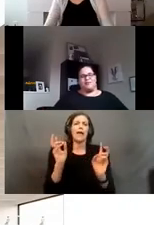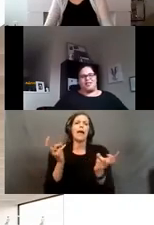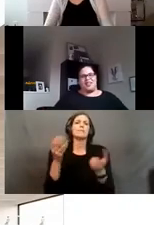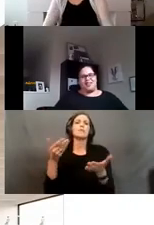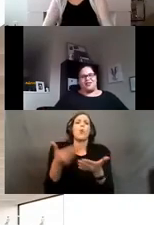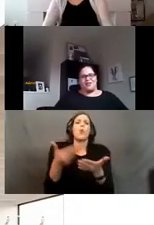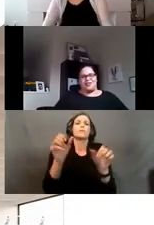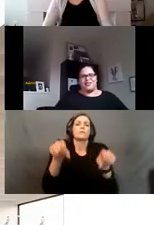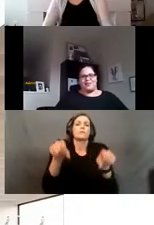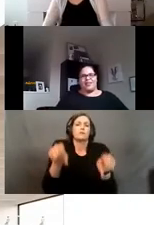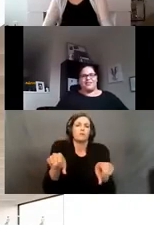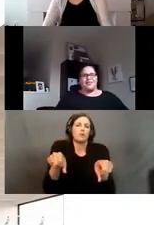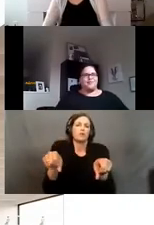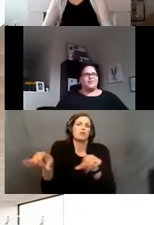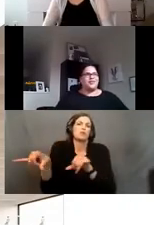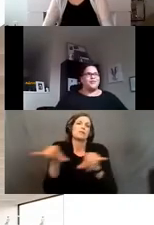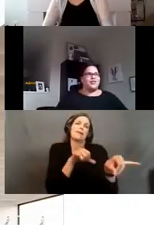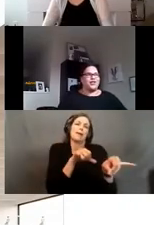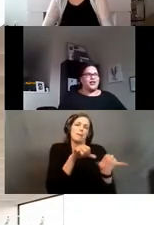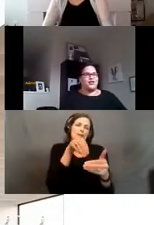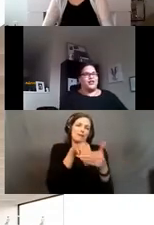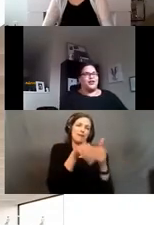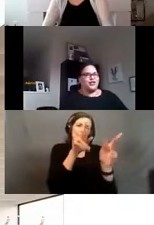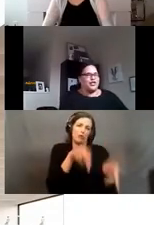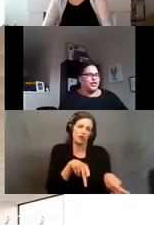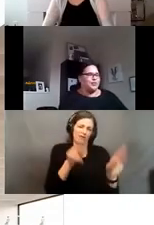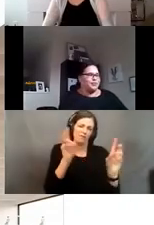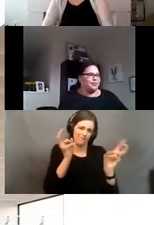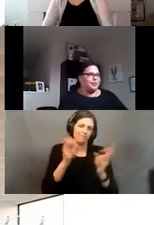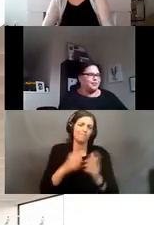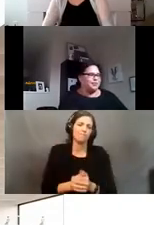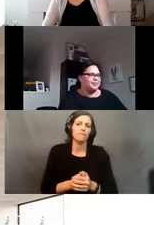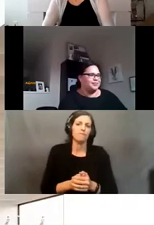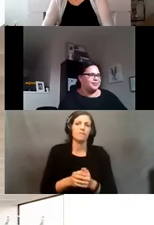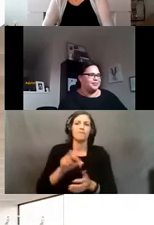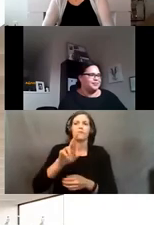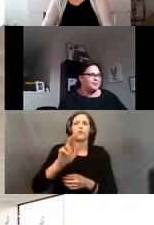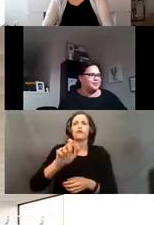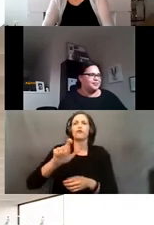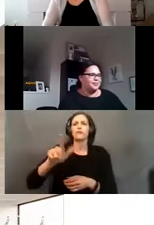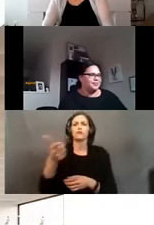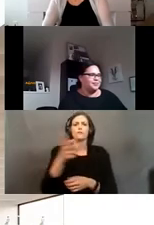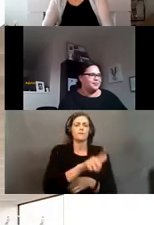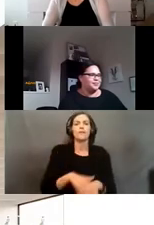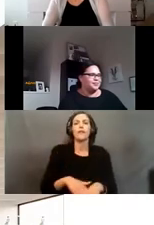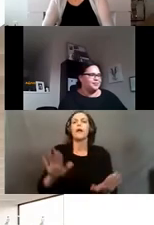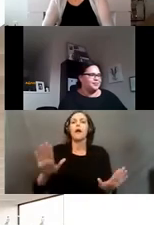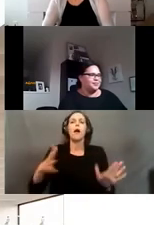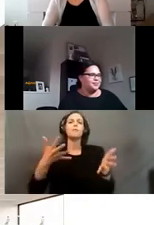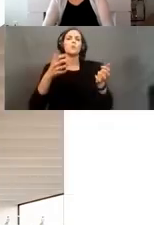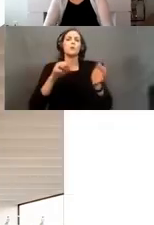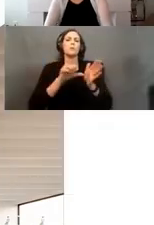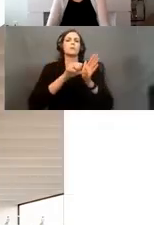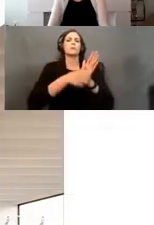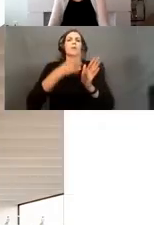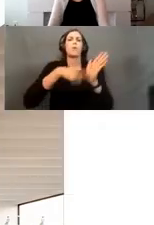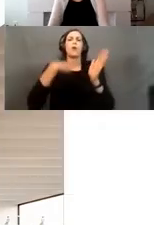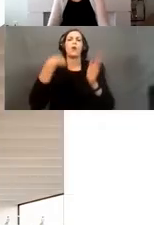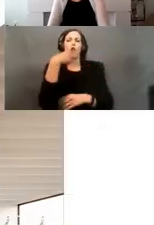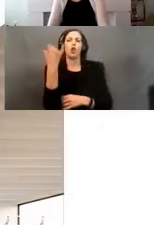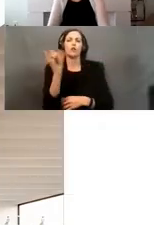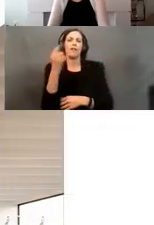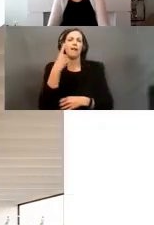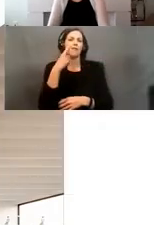could replicate for a face-to-face. Rachel, I'll turn it over to you. Rachel, let me just amplify what it might look like for a business